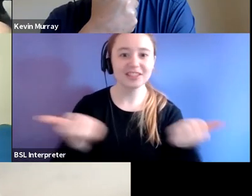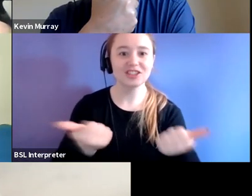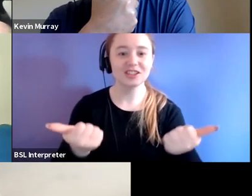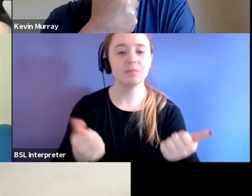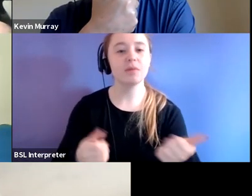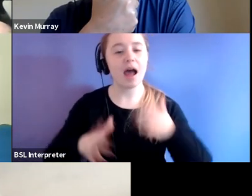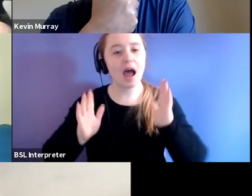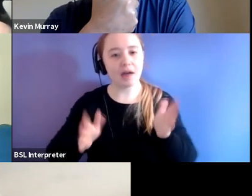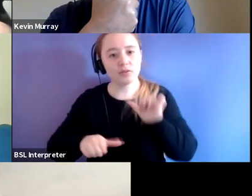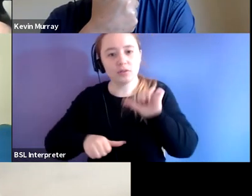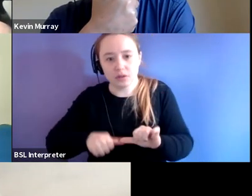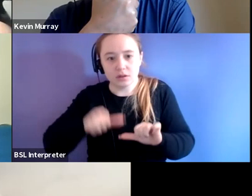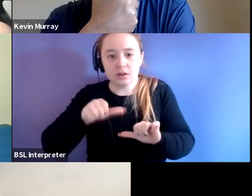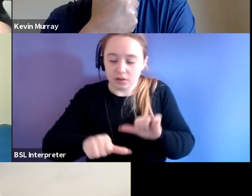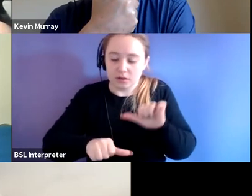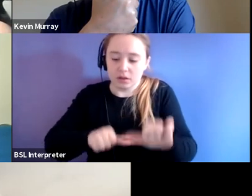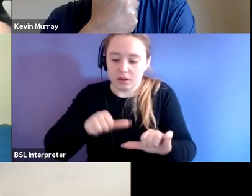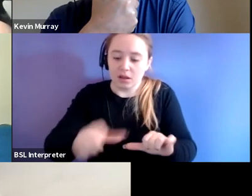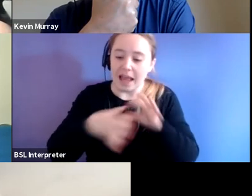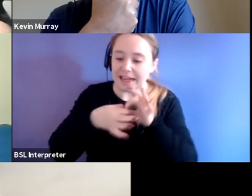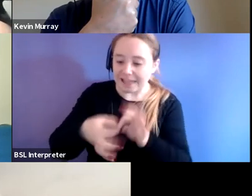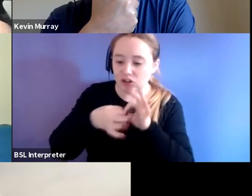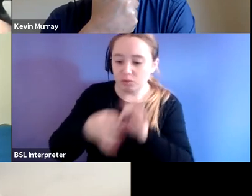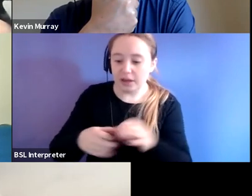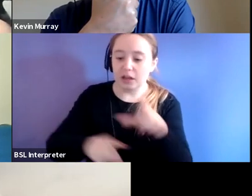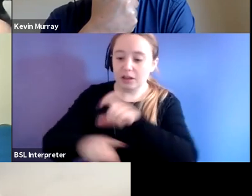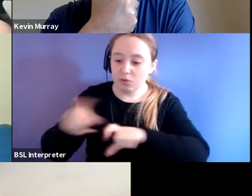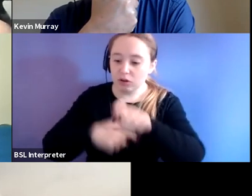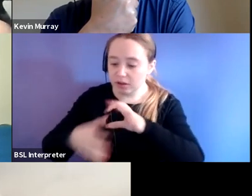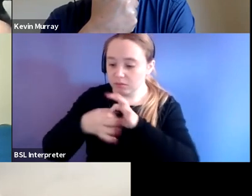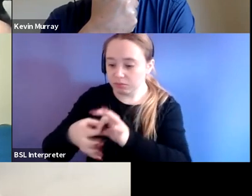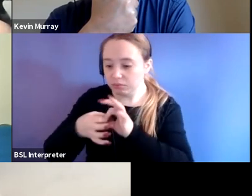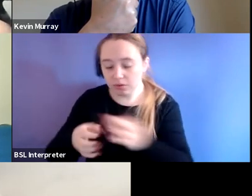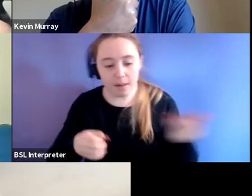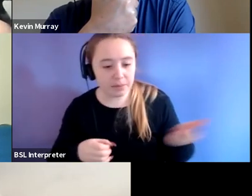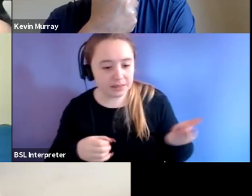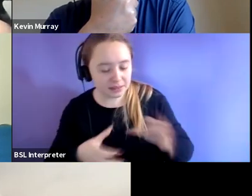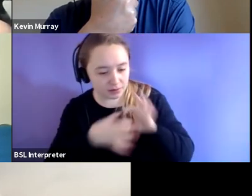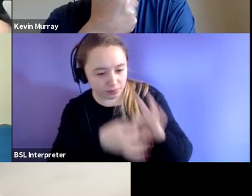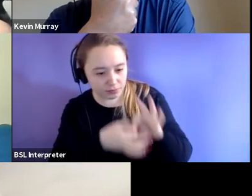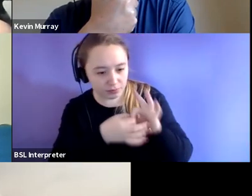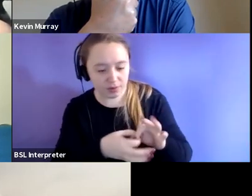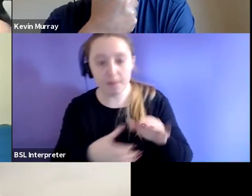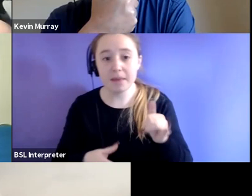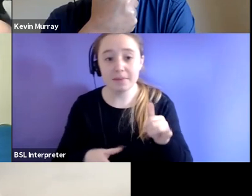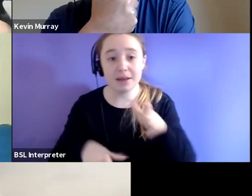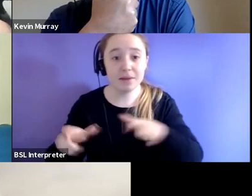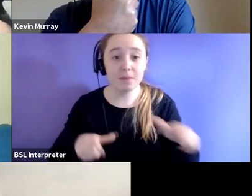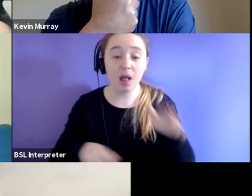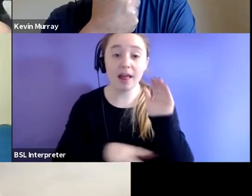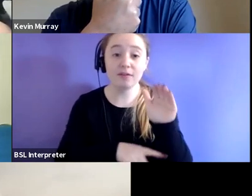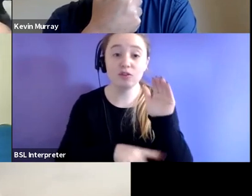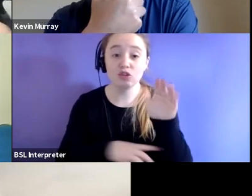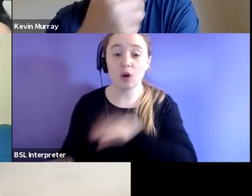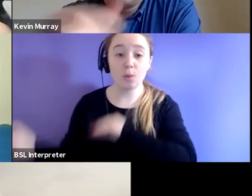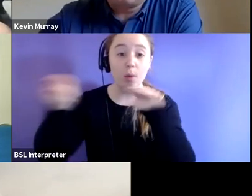there, you've actually engaged the people that live there, that run their businesses there, that might move there in the future, so that they understand what